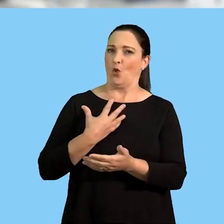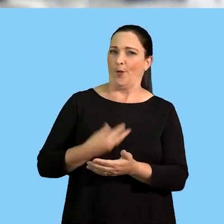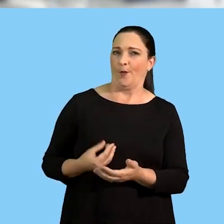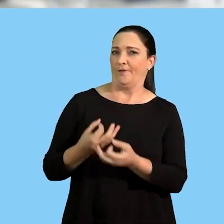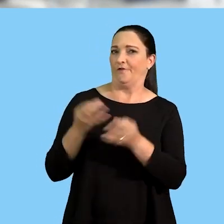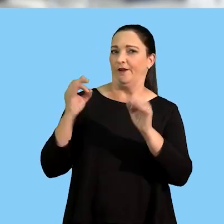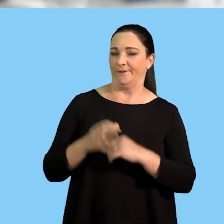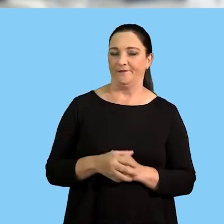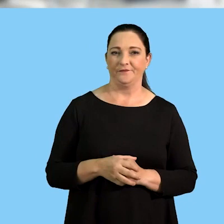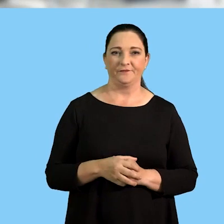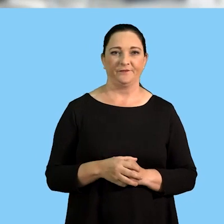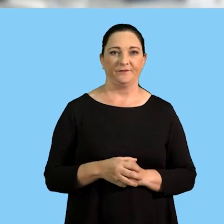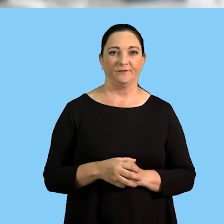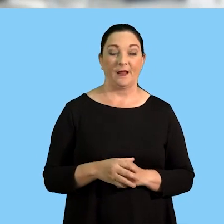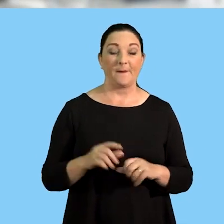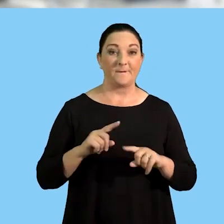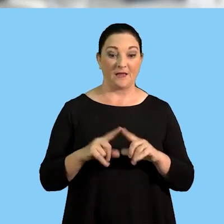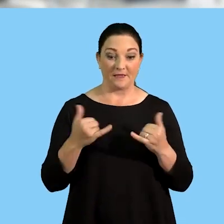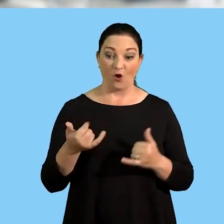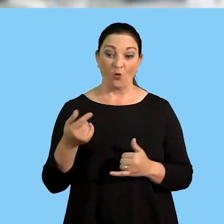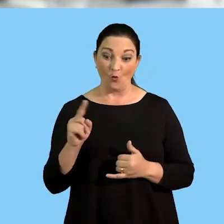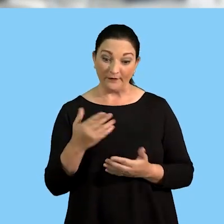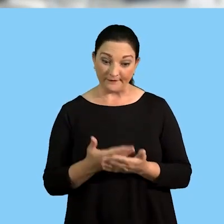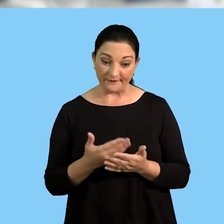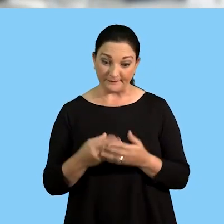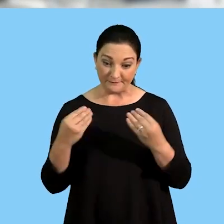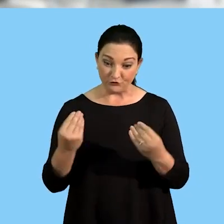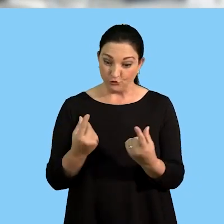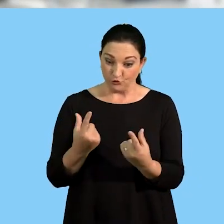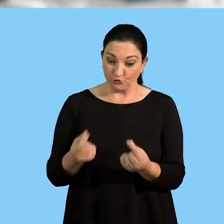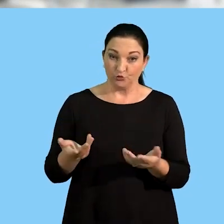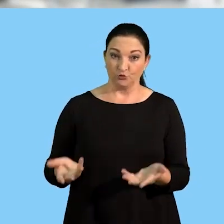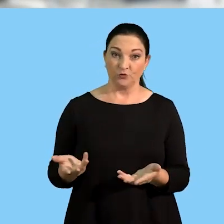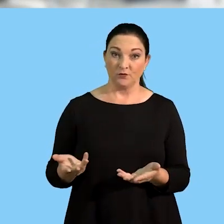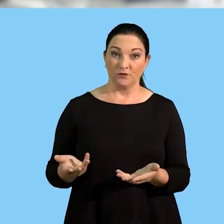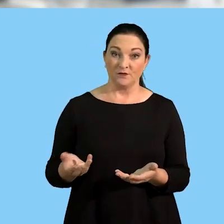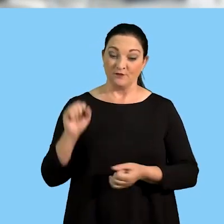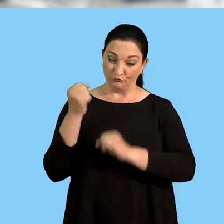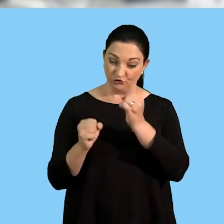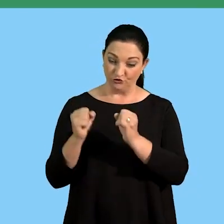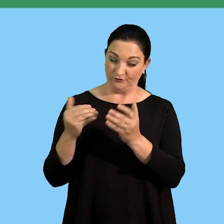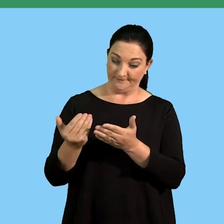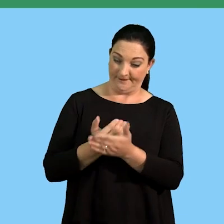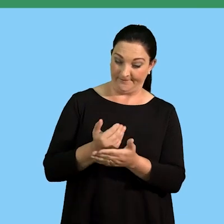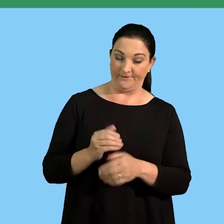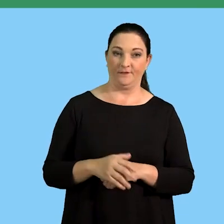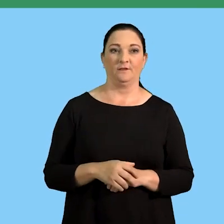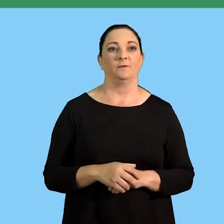harm. Now let's see what is it that businesses can do to make sure that this machinery is